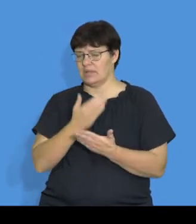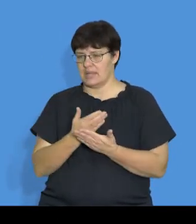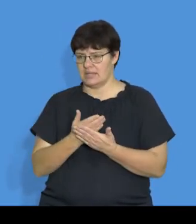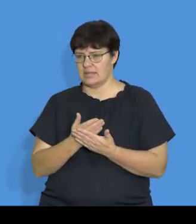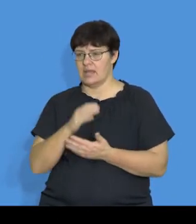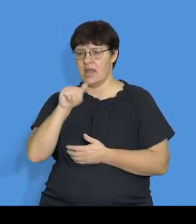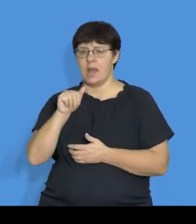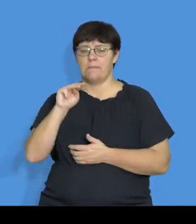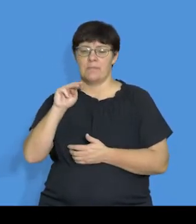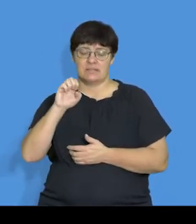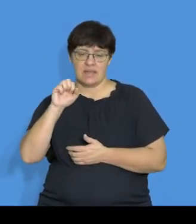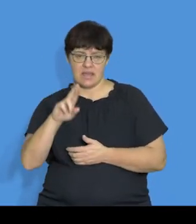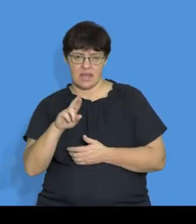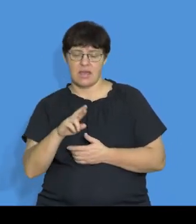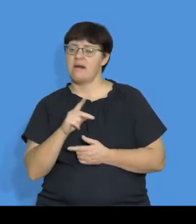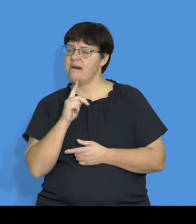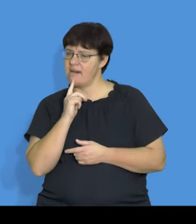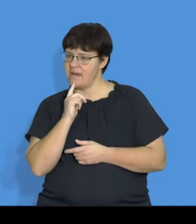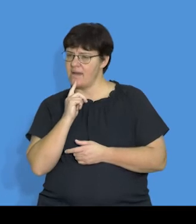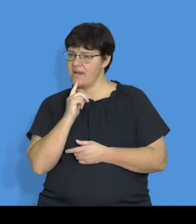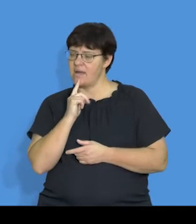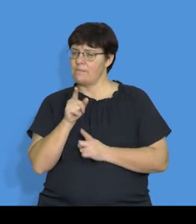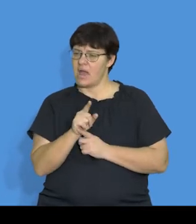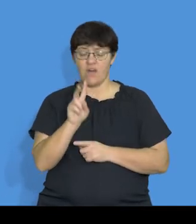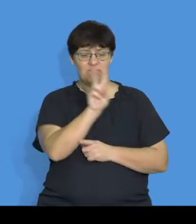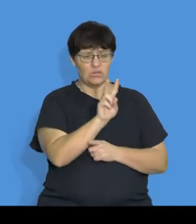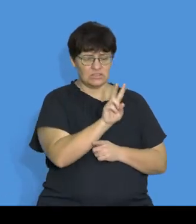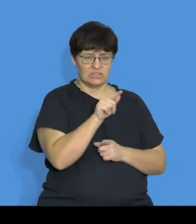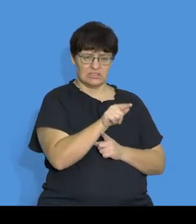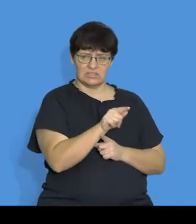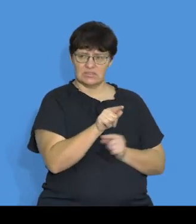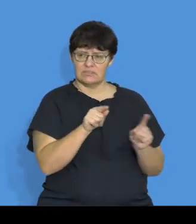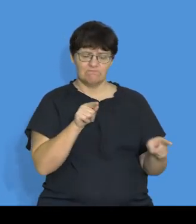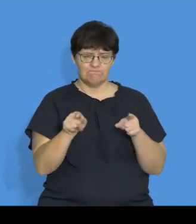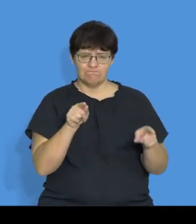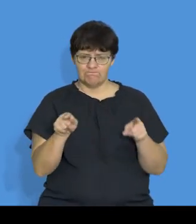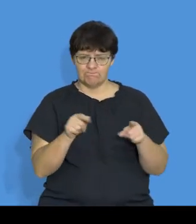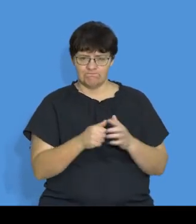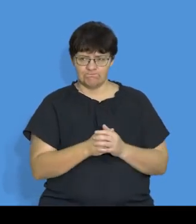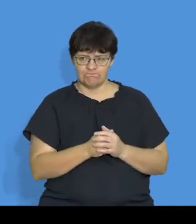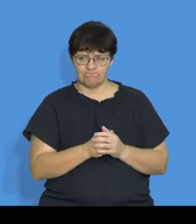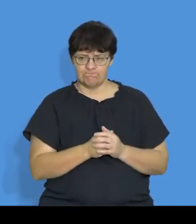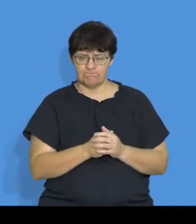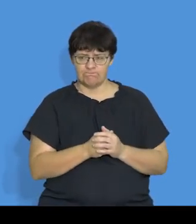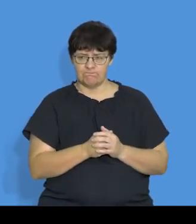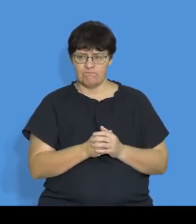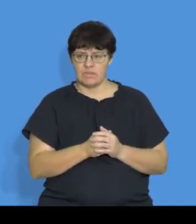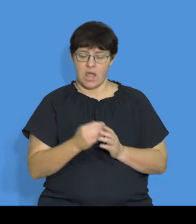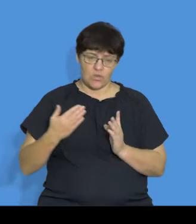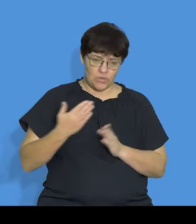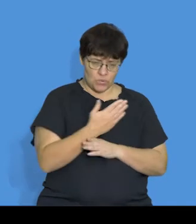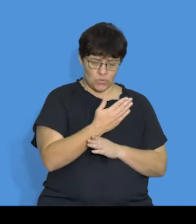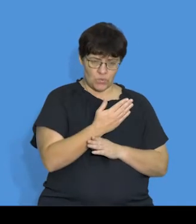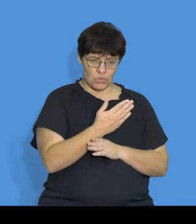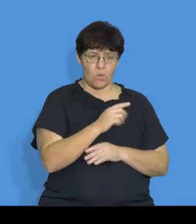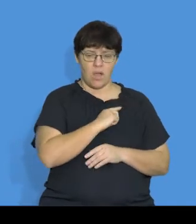has negligible resistance. But what's the voltage terminal difference, potential difference across the light bulb? We still get